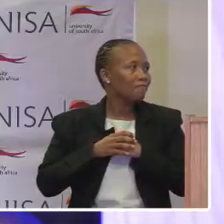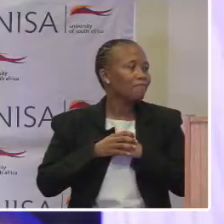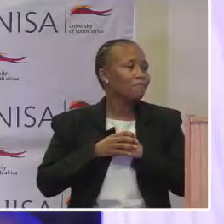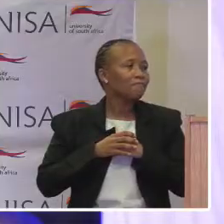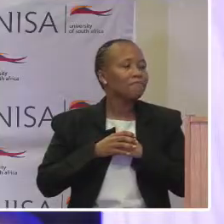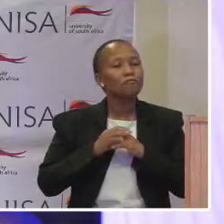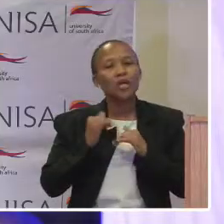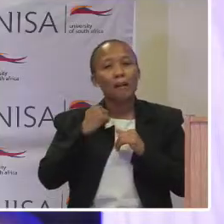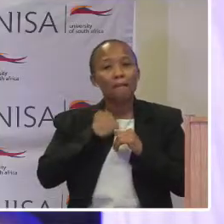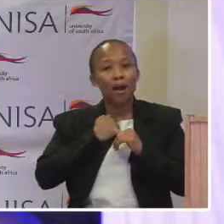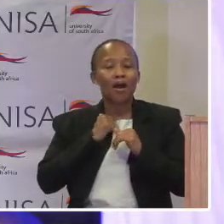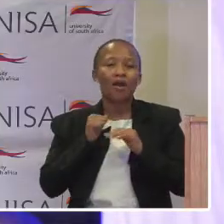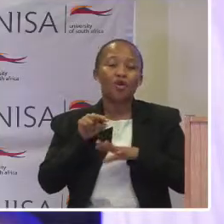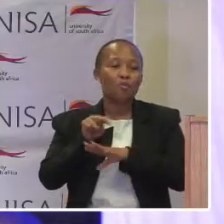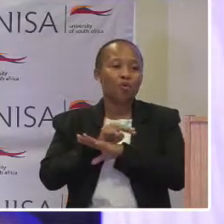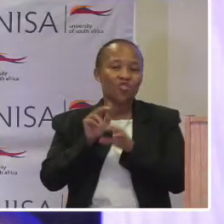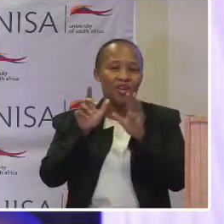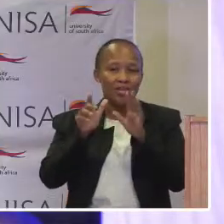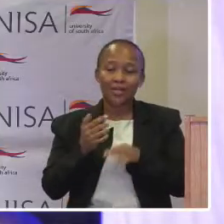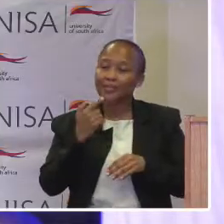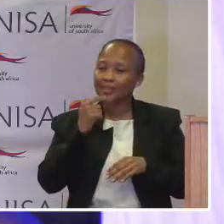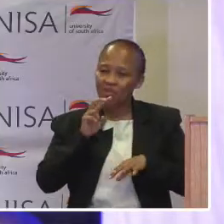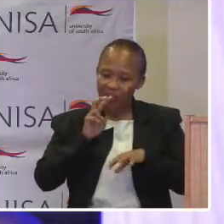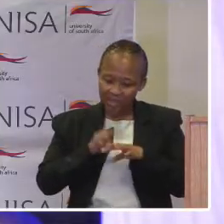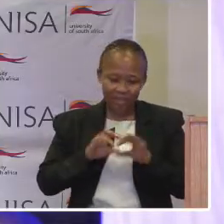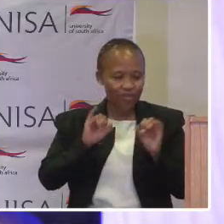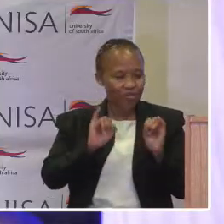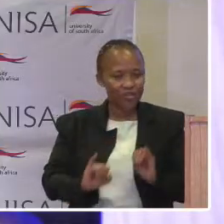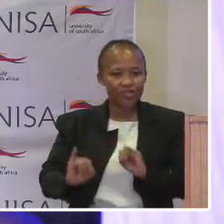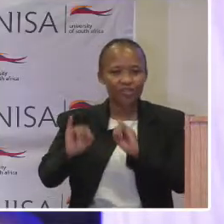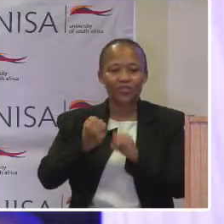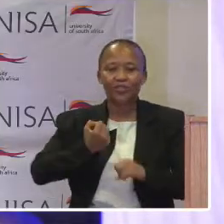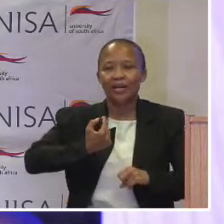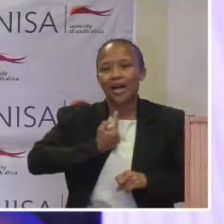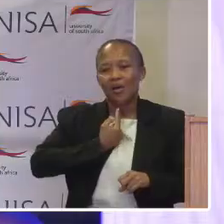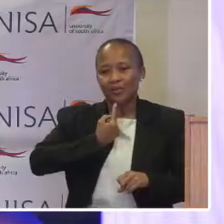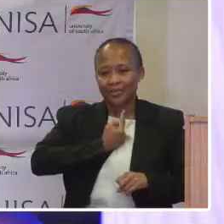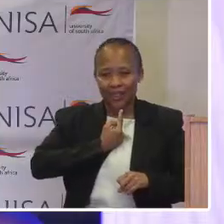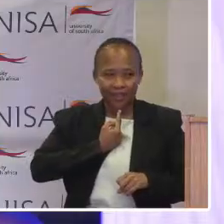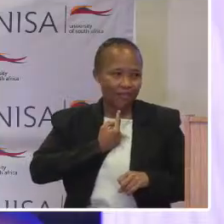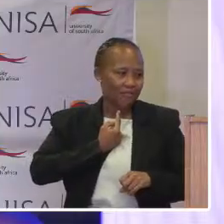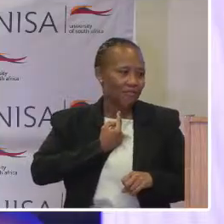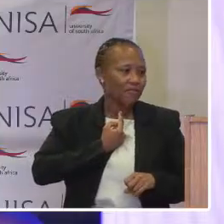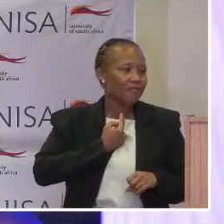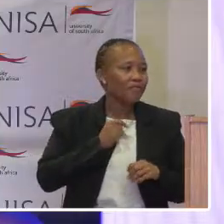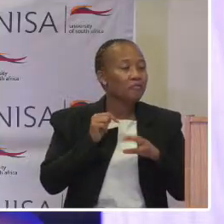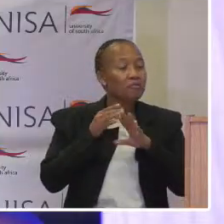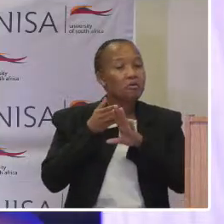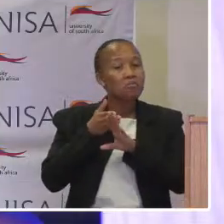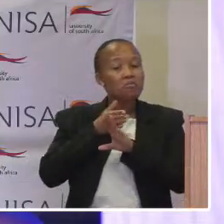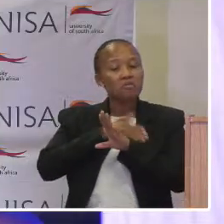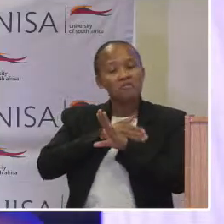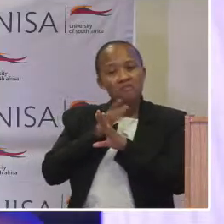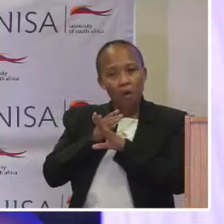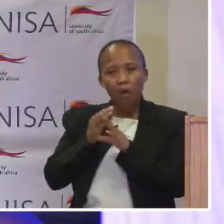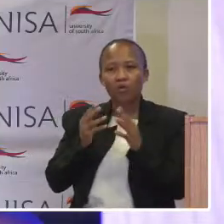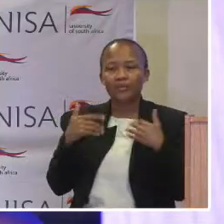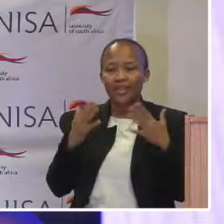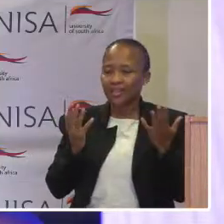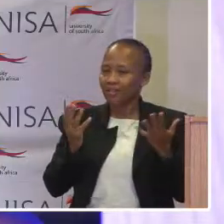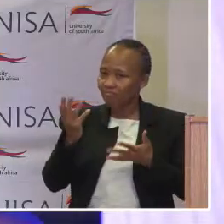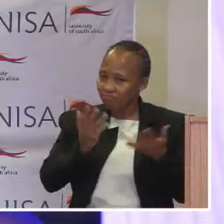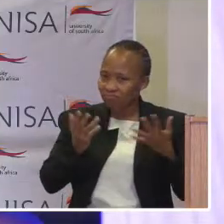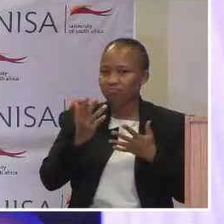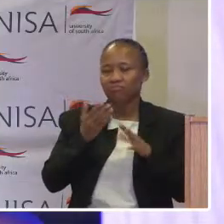said, we need to introduce ourselves prior to a one-on-one engagement and question and answers.